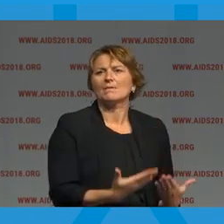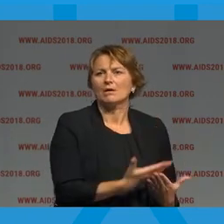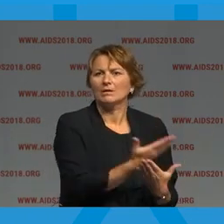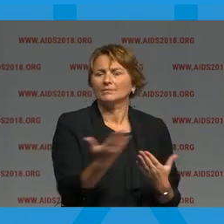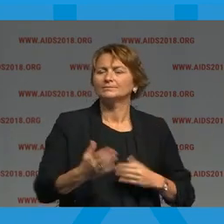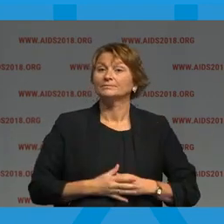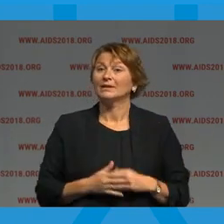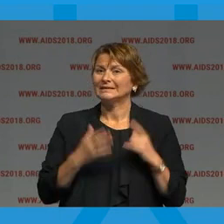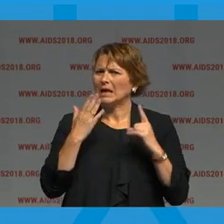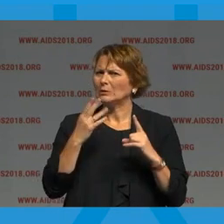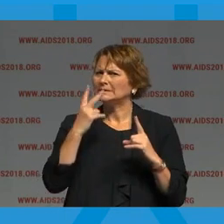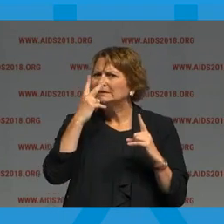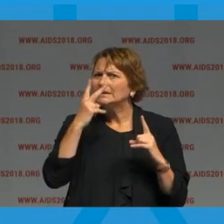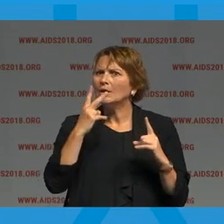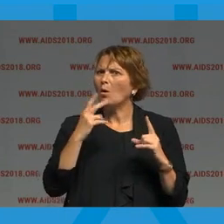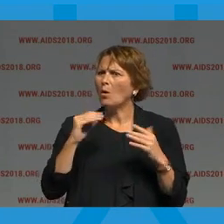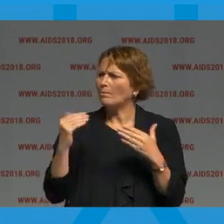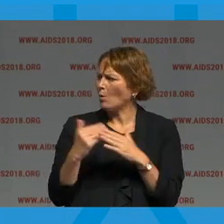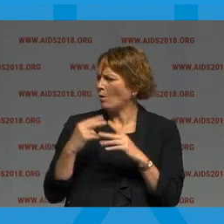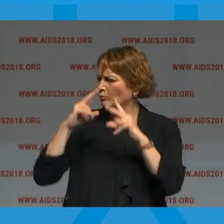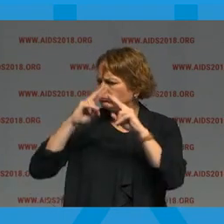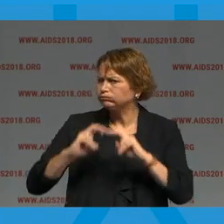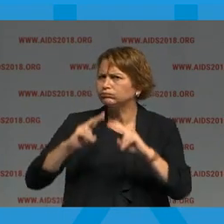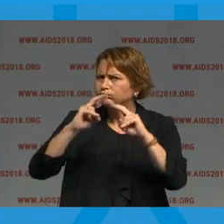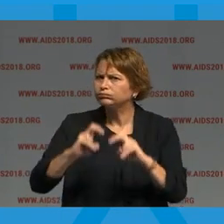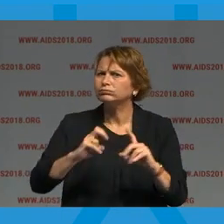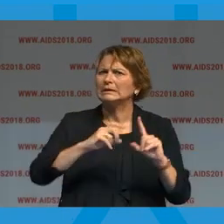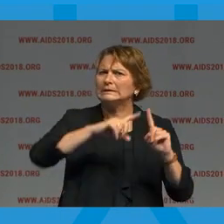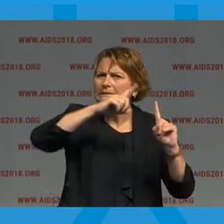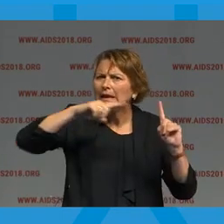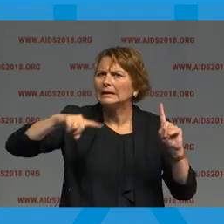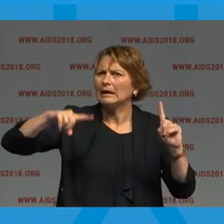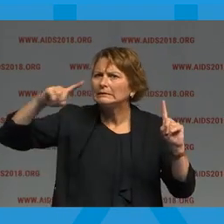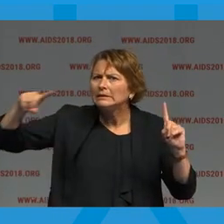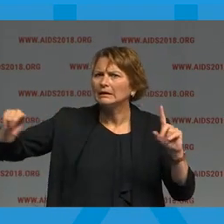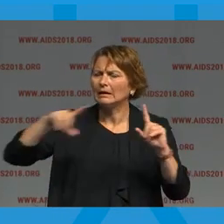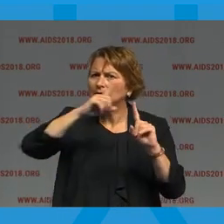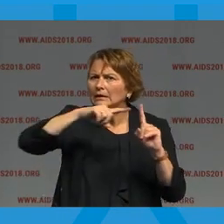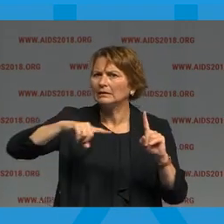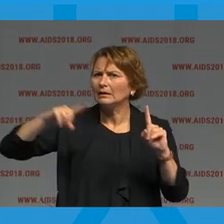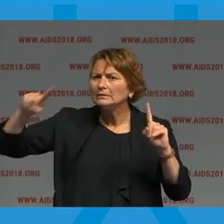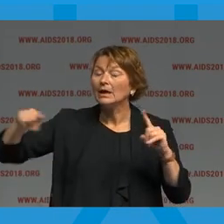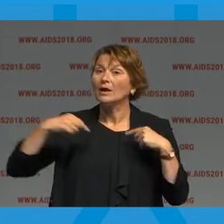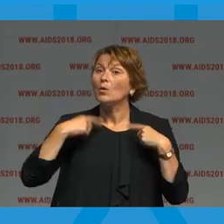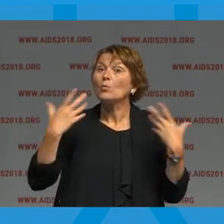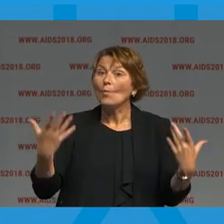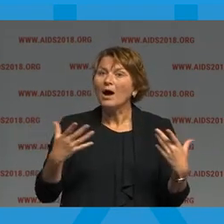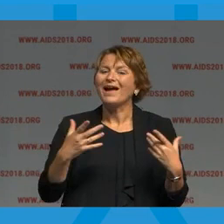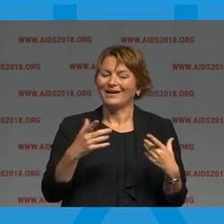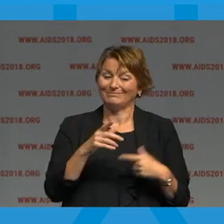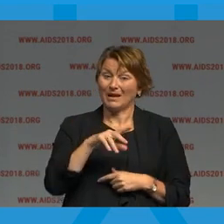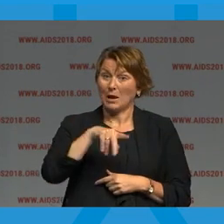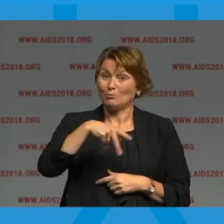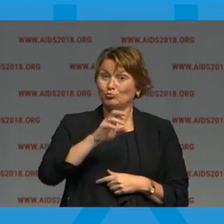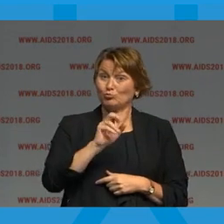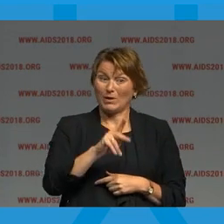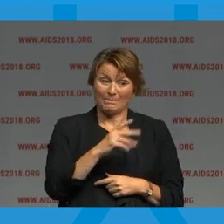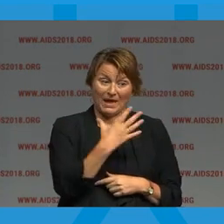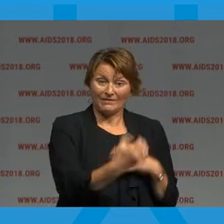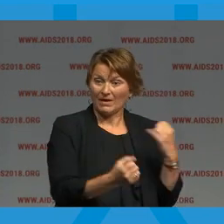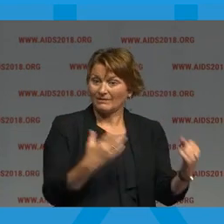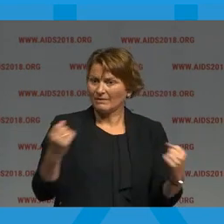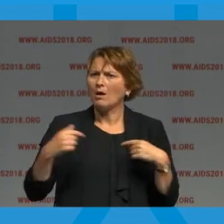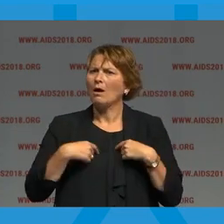of data and implementation of PrEP programs at the population level, And we believe and we are confident that this is an